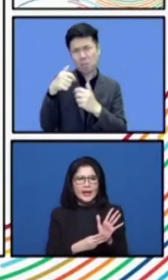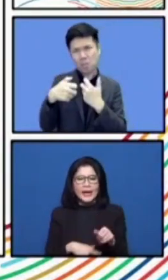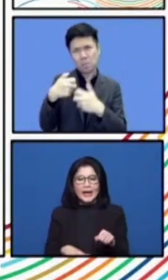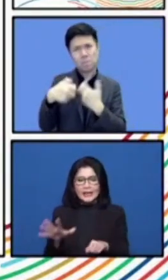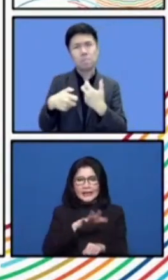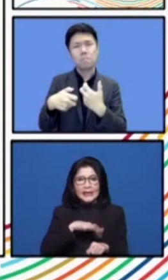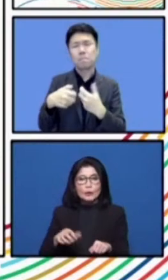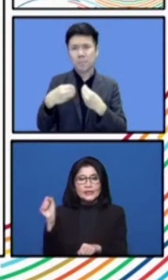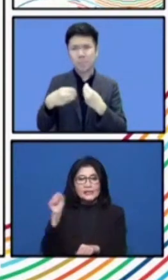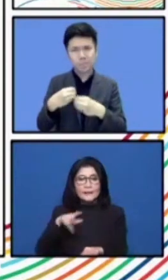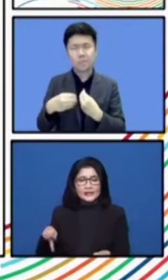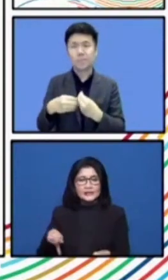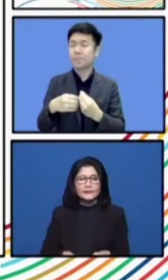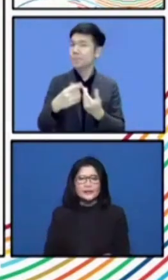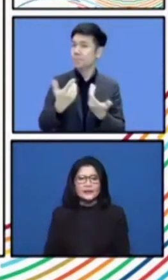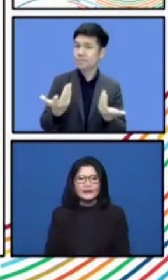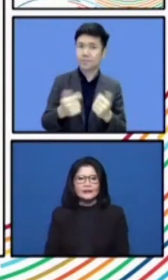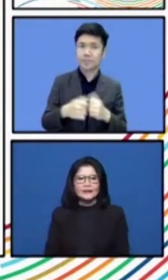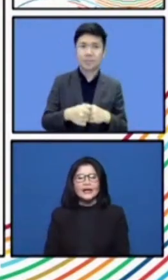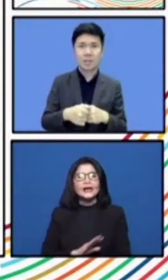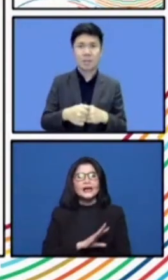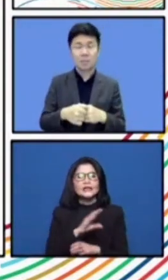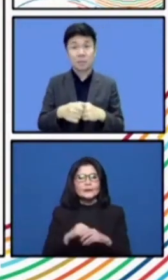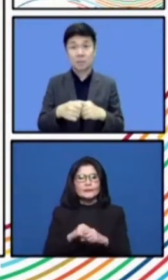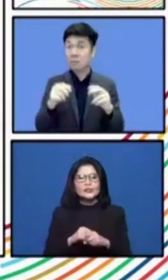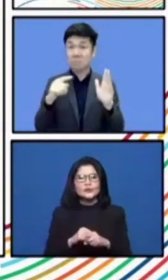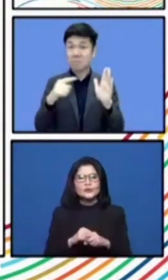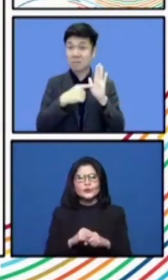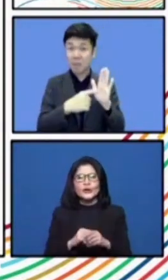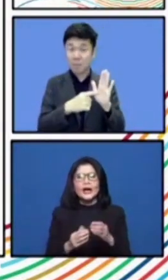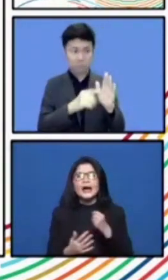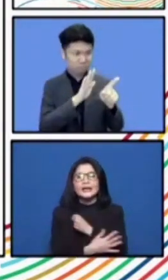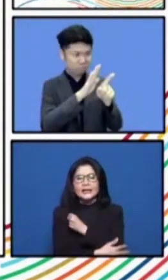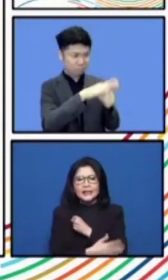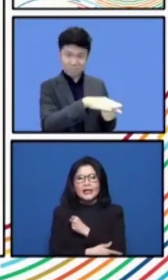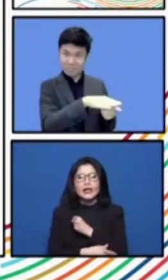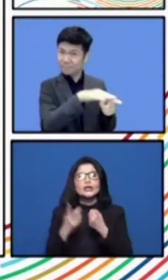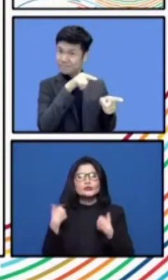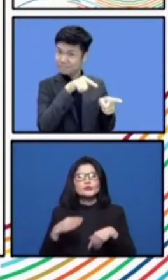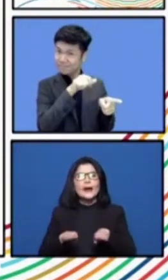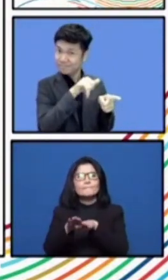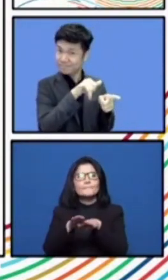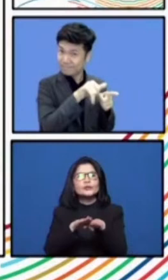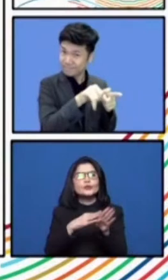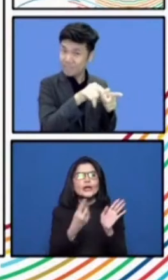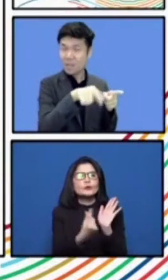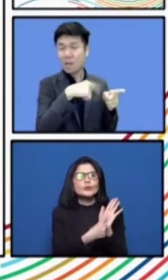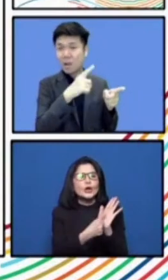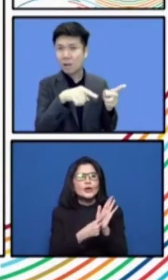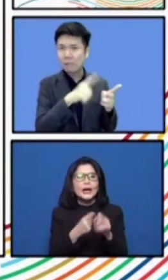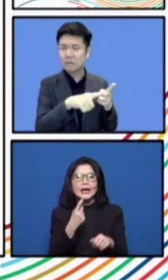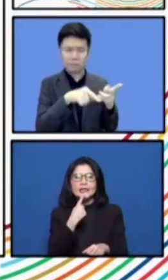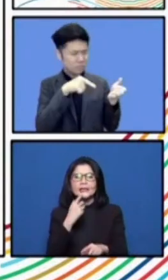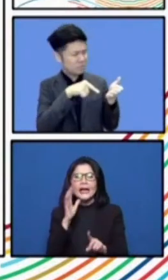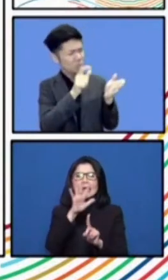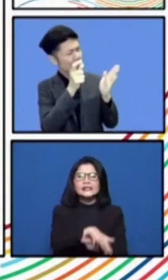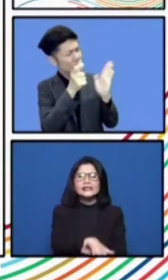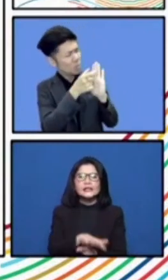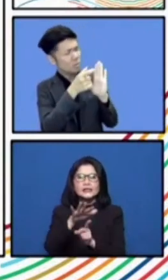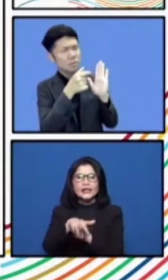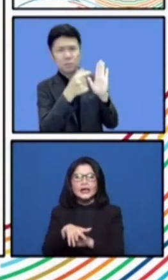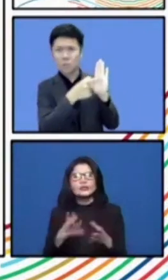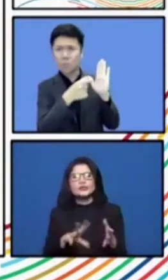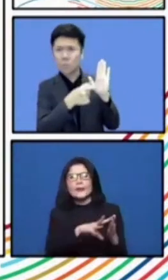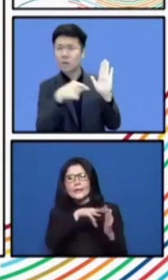in terms of non-discrimination and the incorporation of the definition in the convention there's still a long way to go